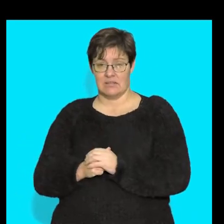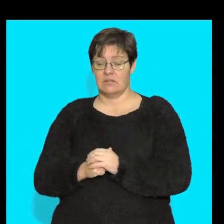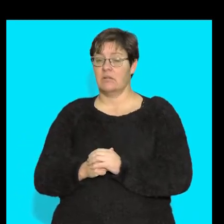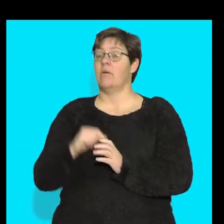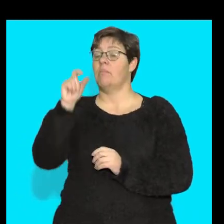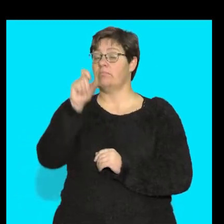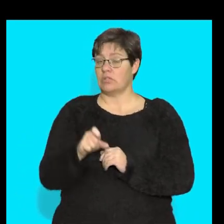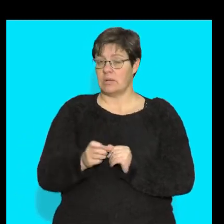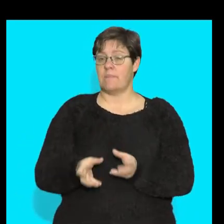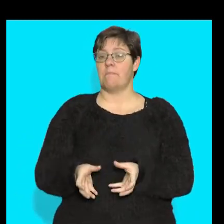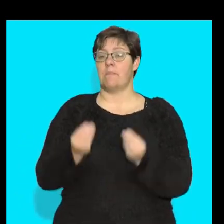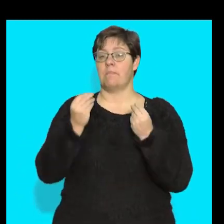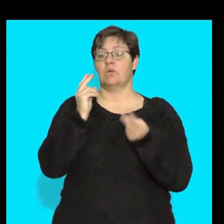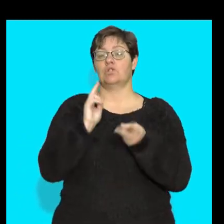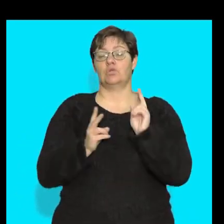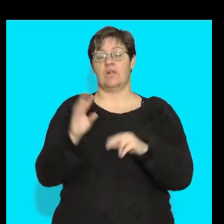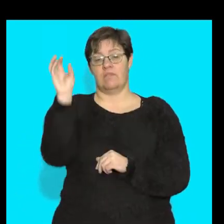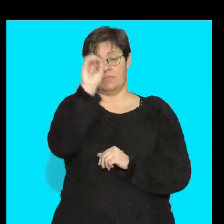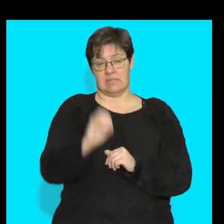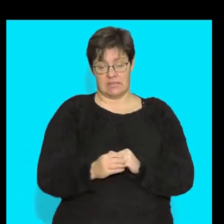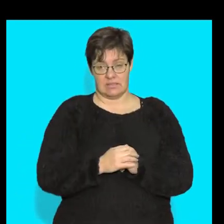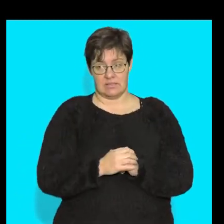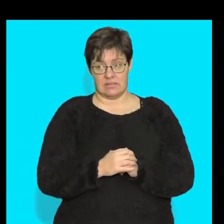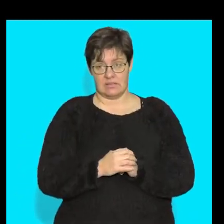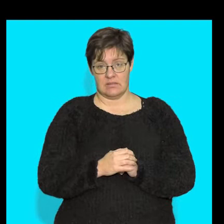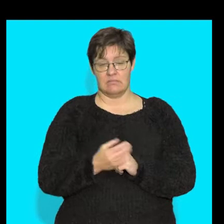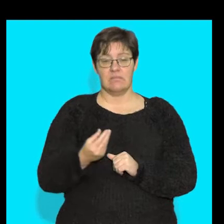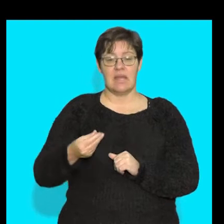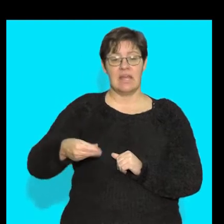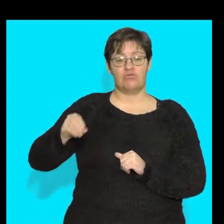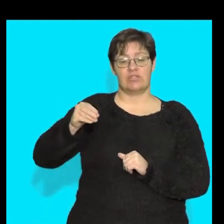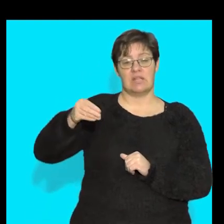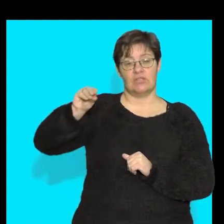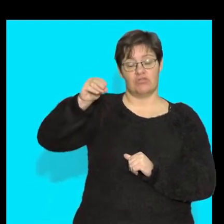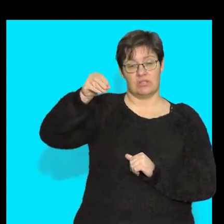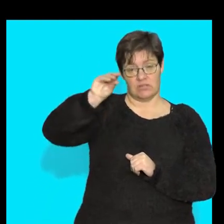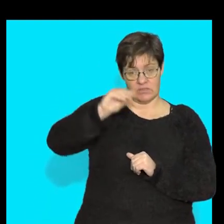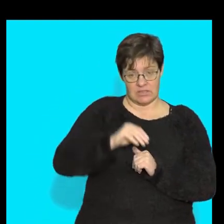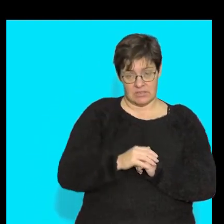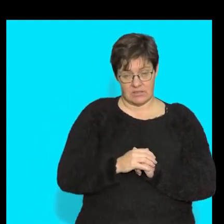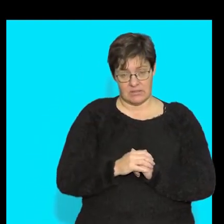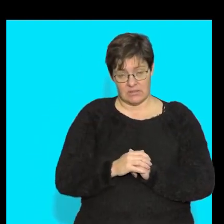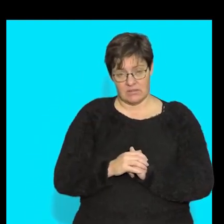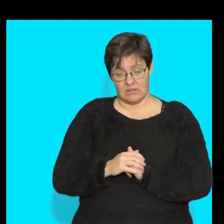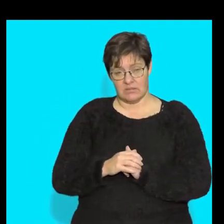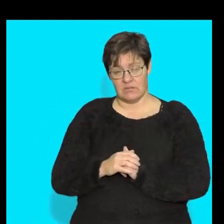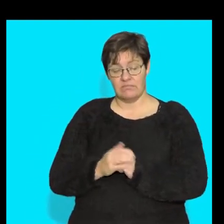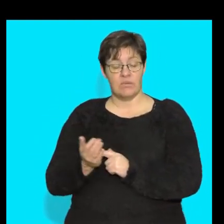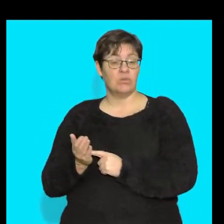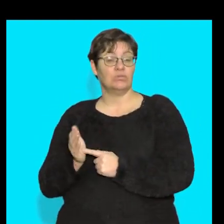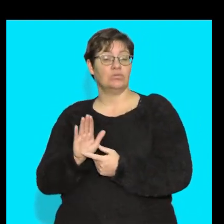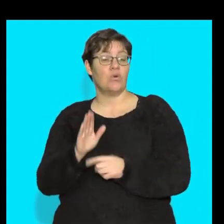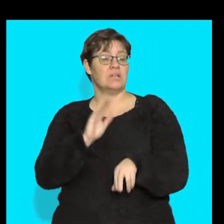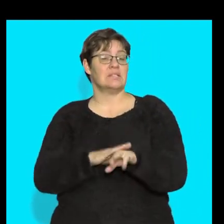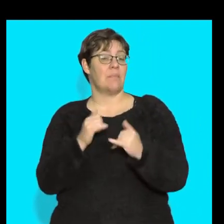now gets 12% interest that we have. Now, if we show this on a timeline,